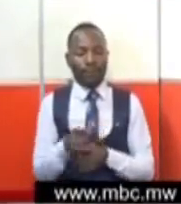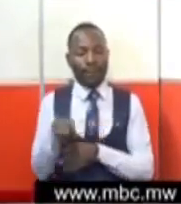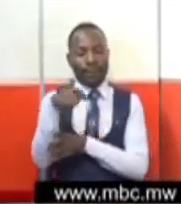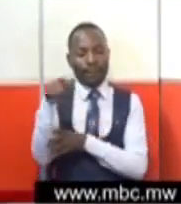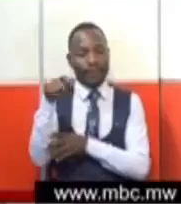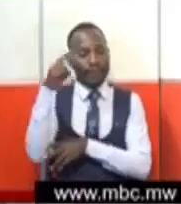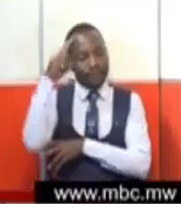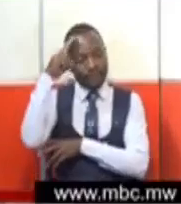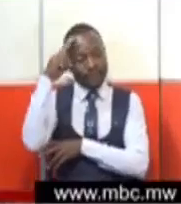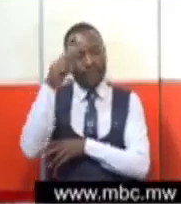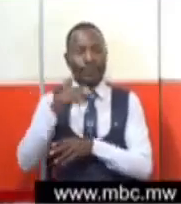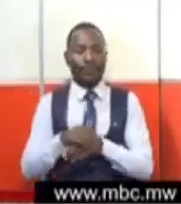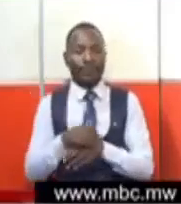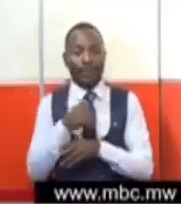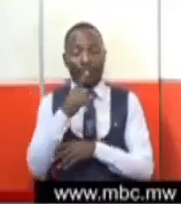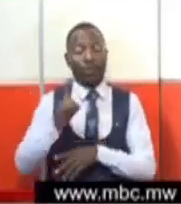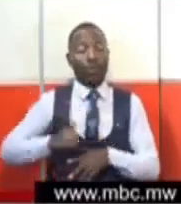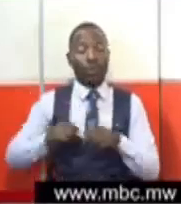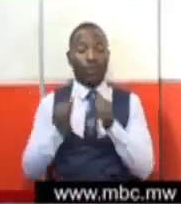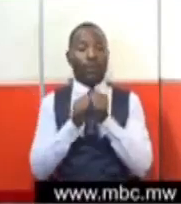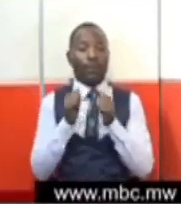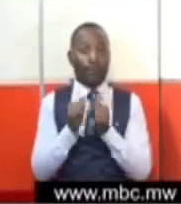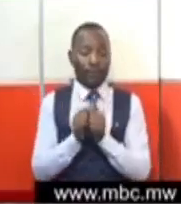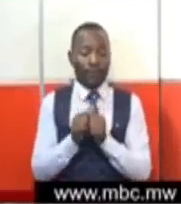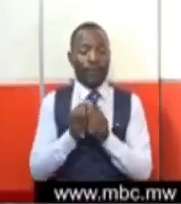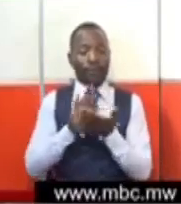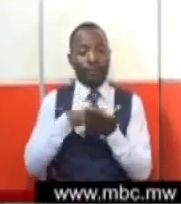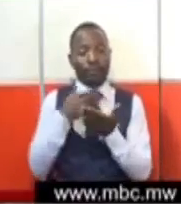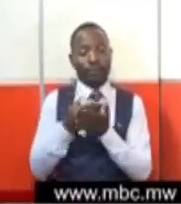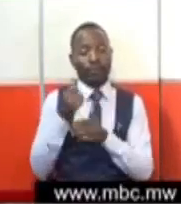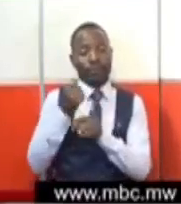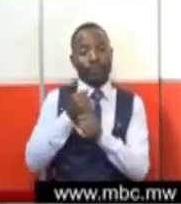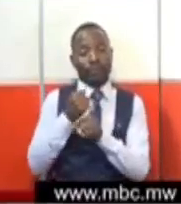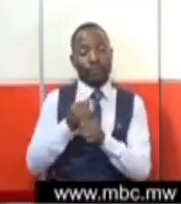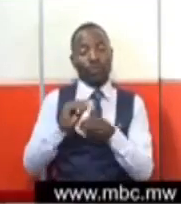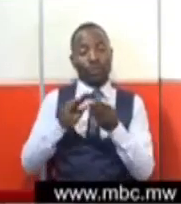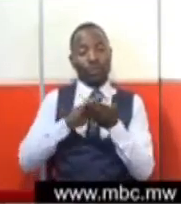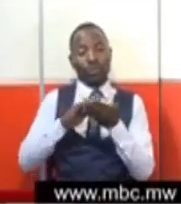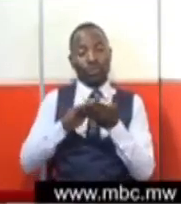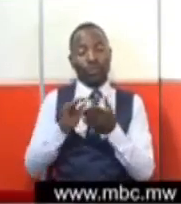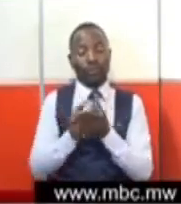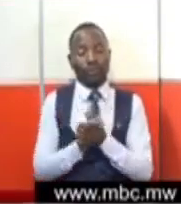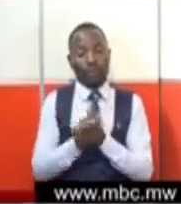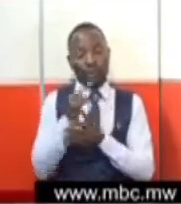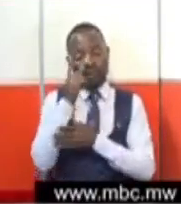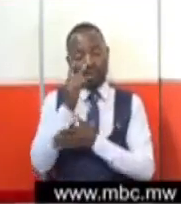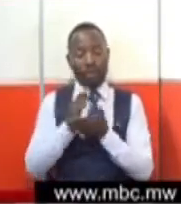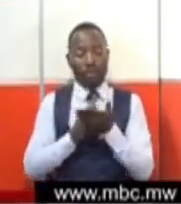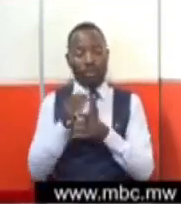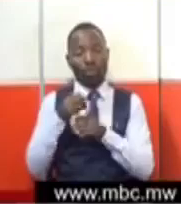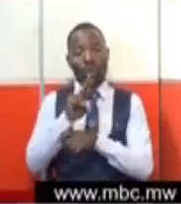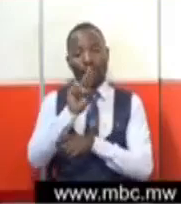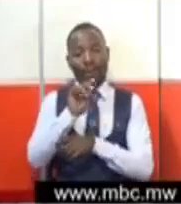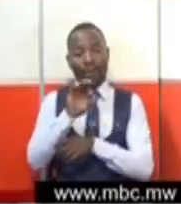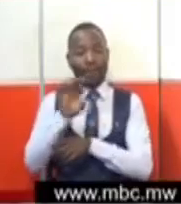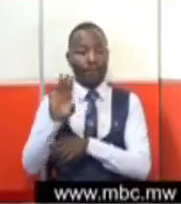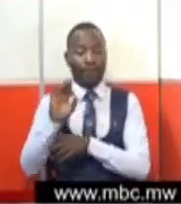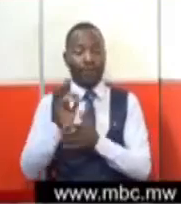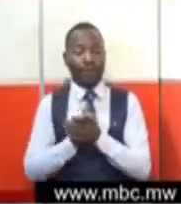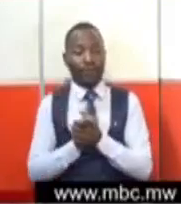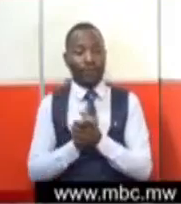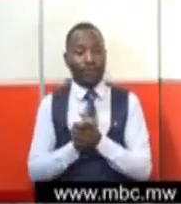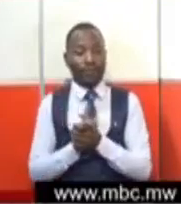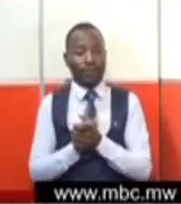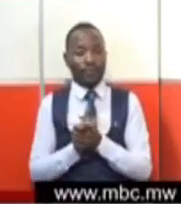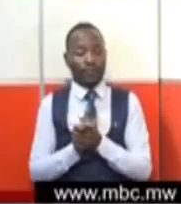President Chakwera expresses satisfaction on the progress of his wealth creation vision for Malawi, as evidenced by the